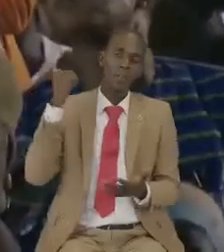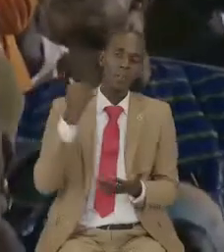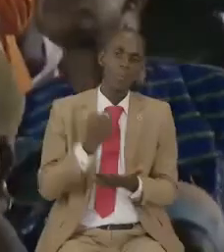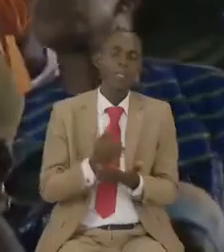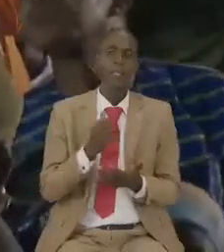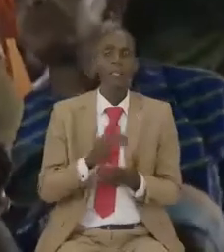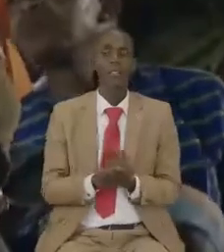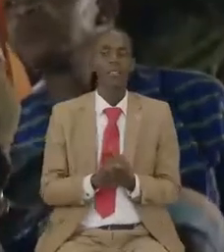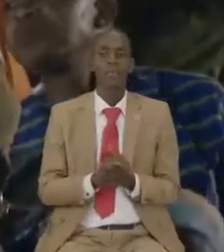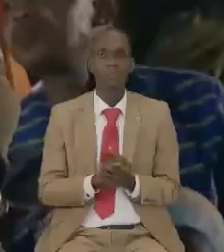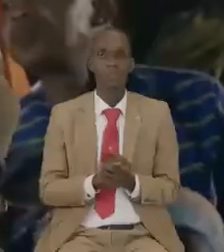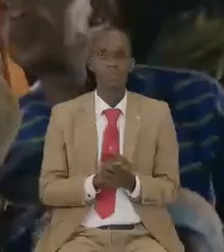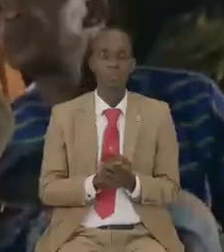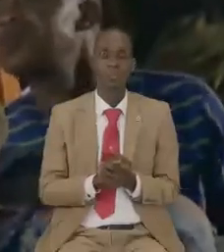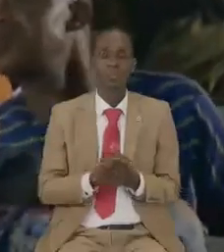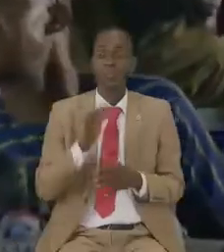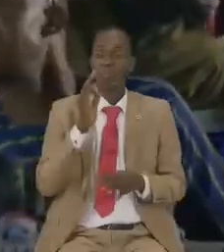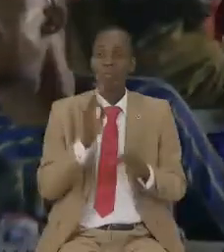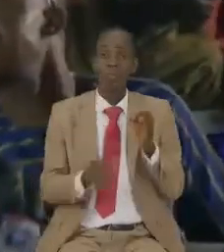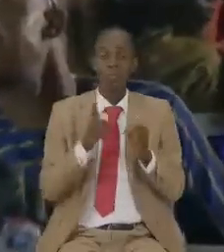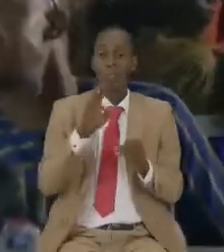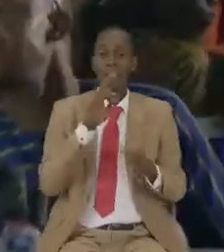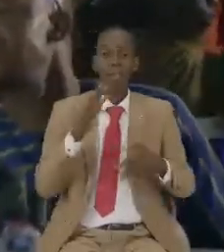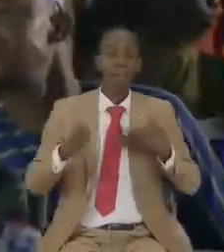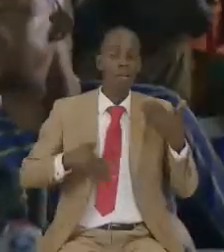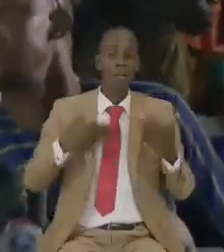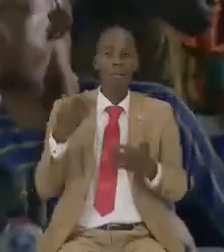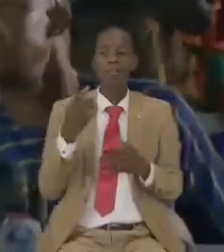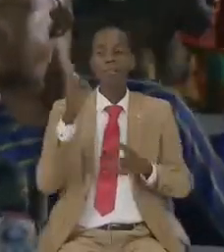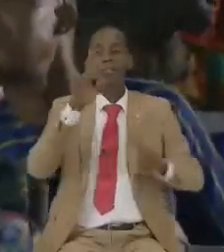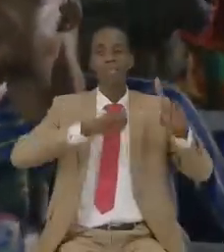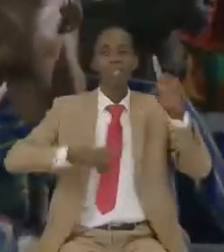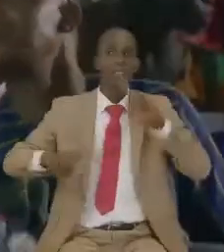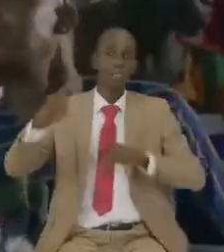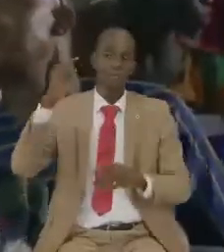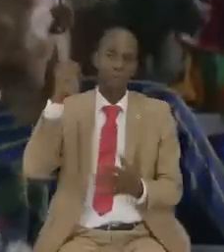Amen. If you are happy, let me hear your amen.